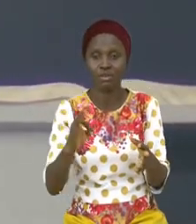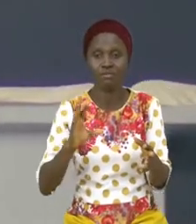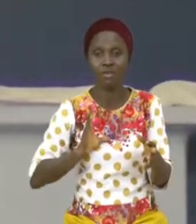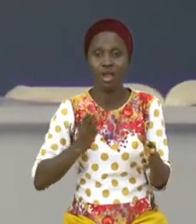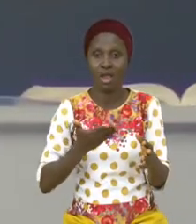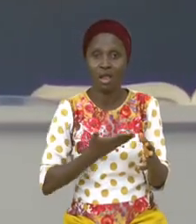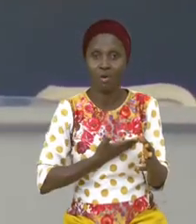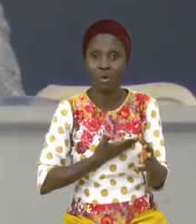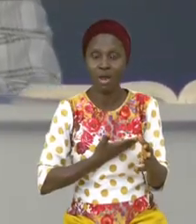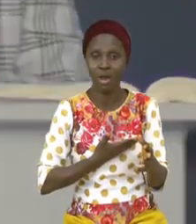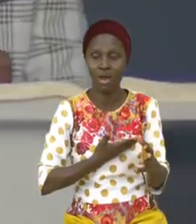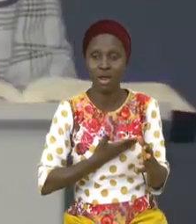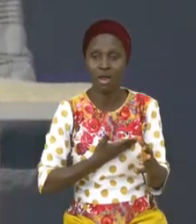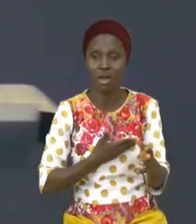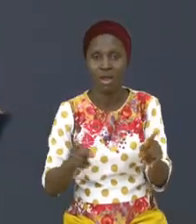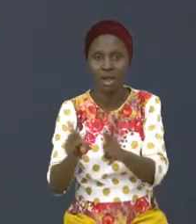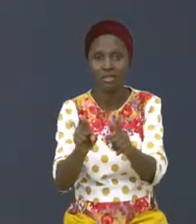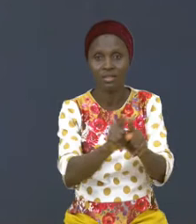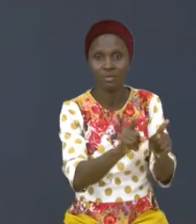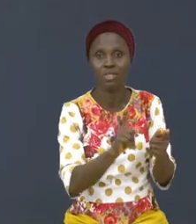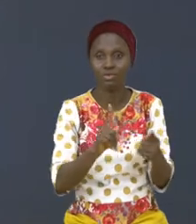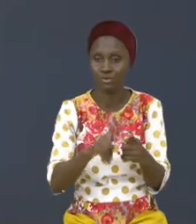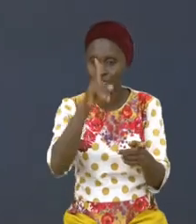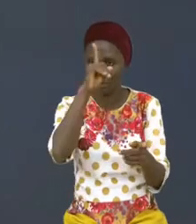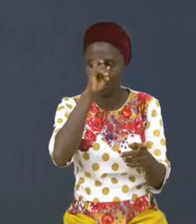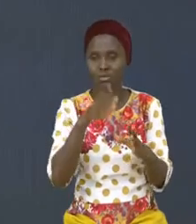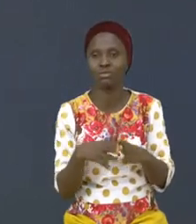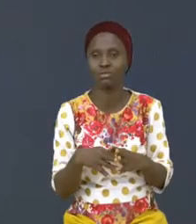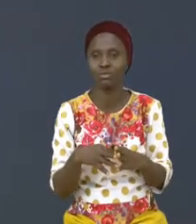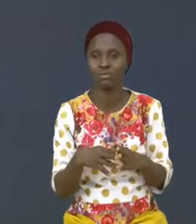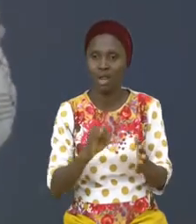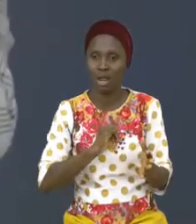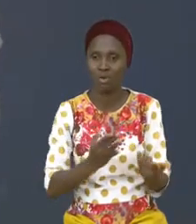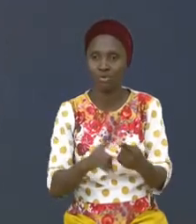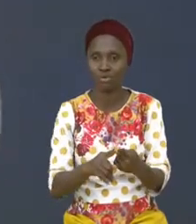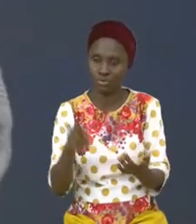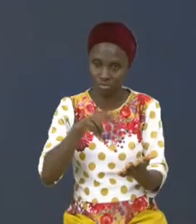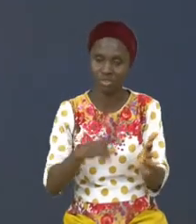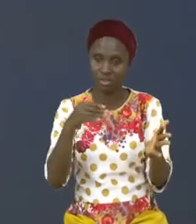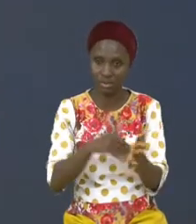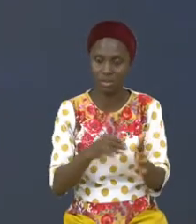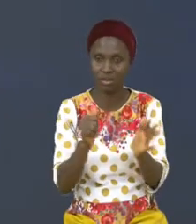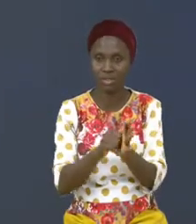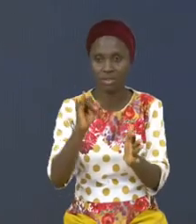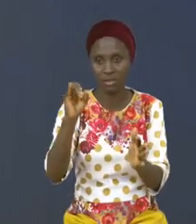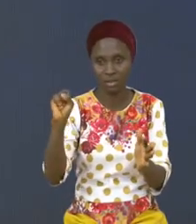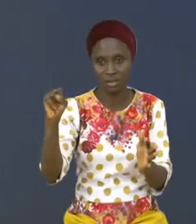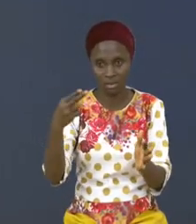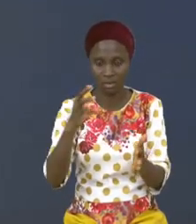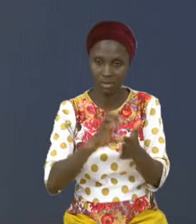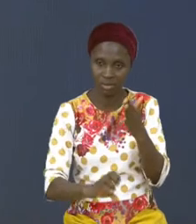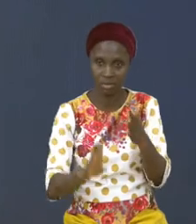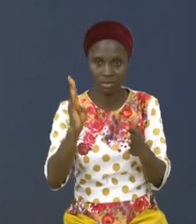semblance to eagles let me repeat that i say again chapter 14 verse